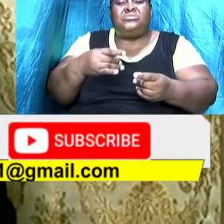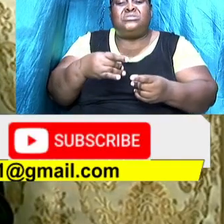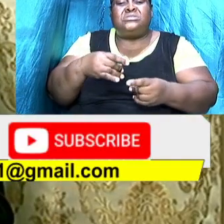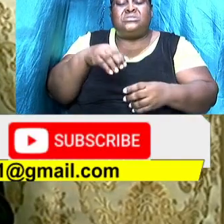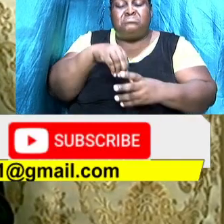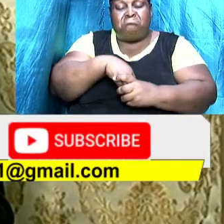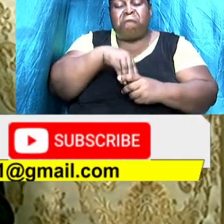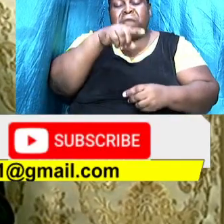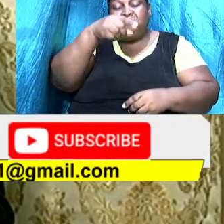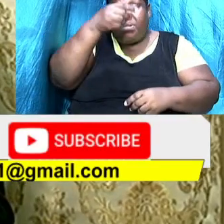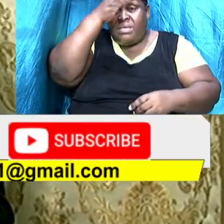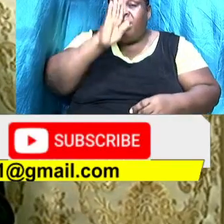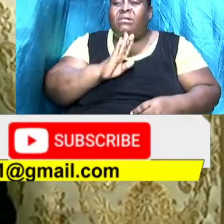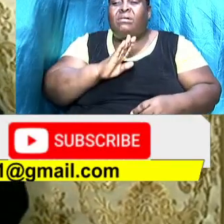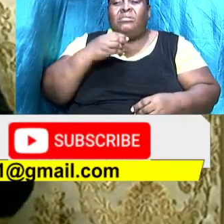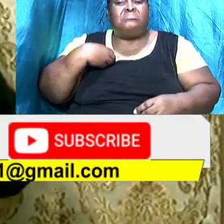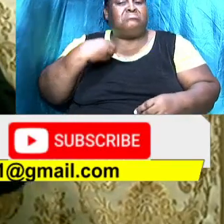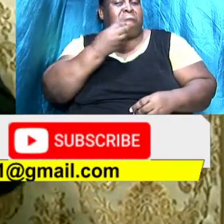witness.